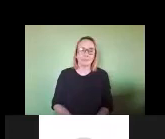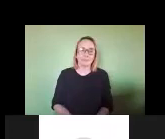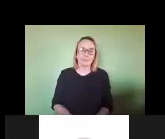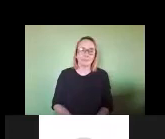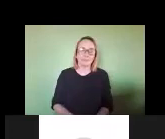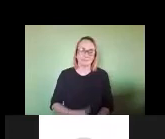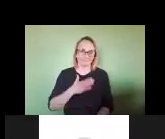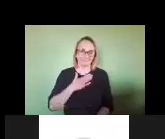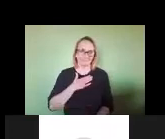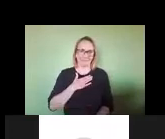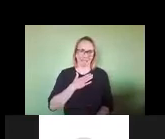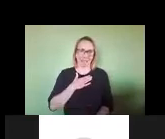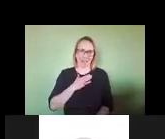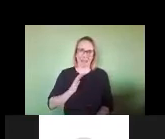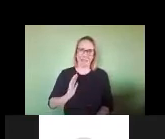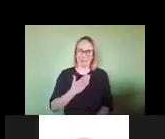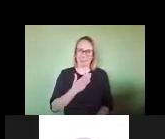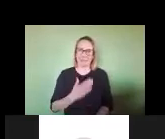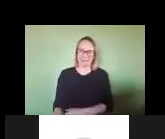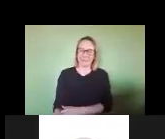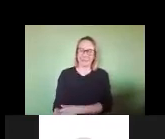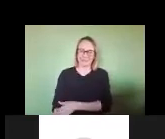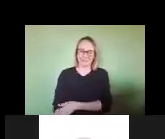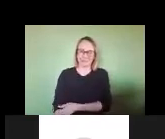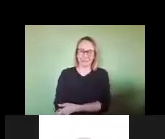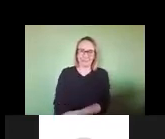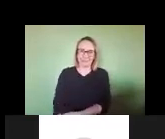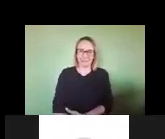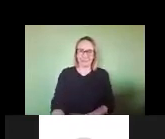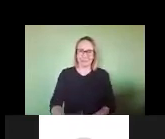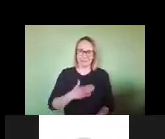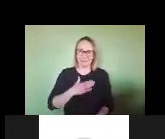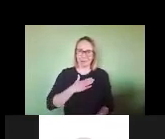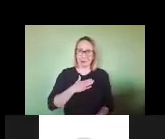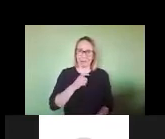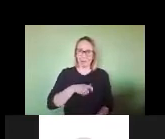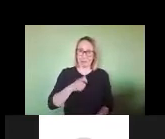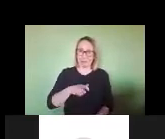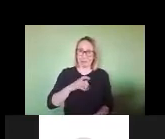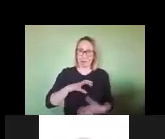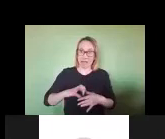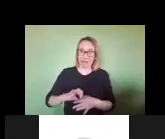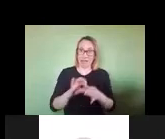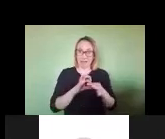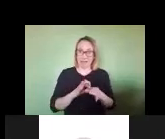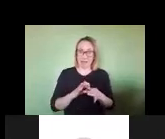I like everybody. So you like being around everybody and moving together?